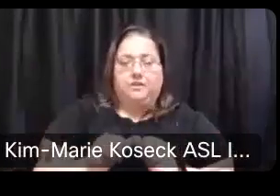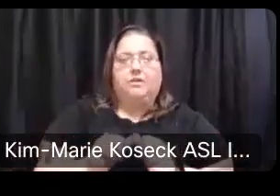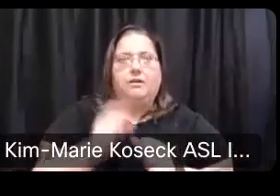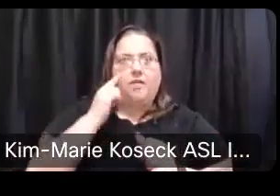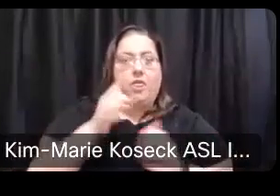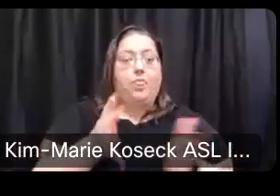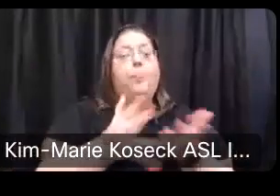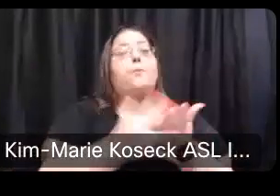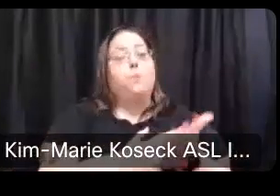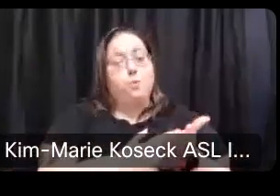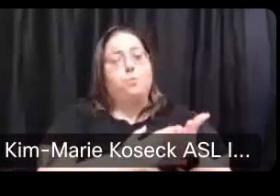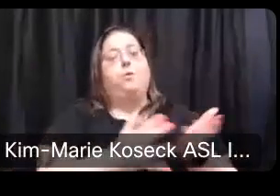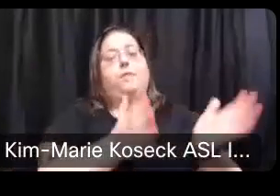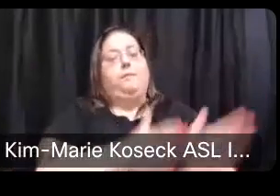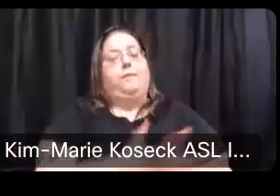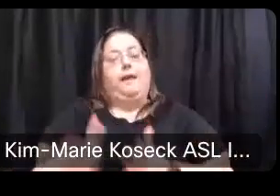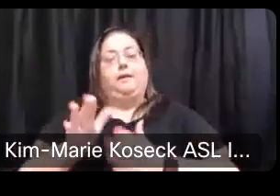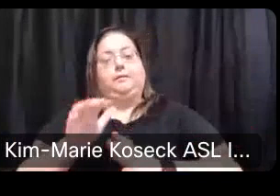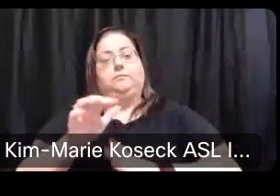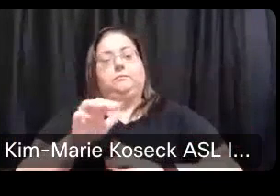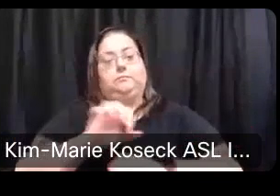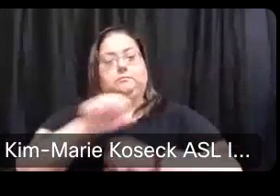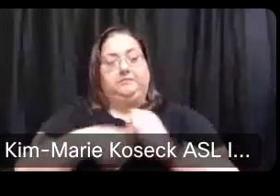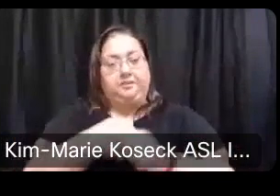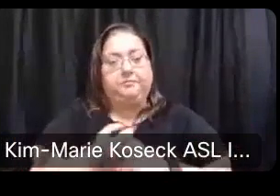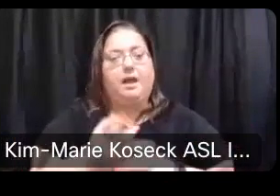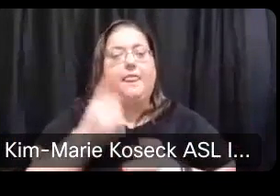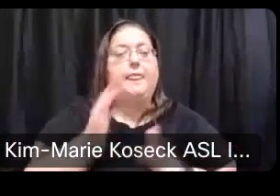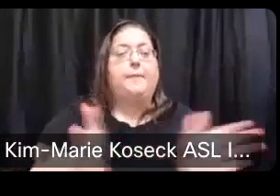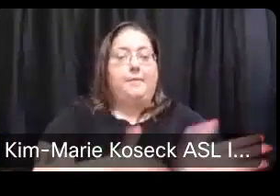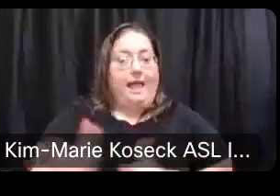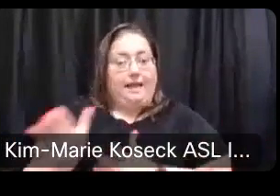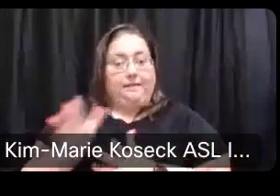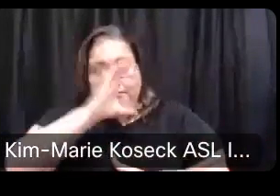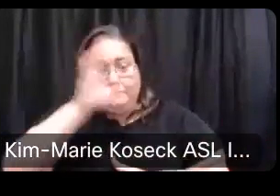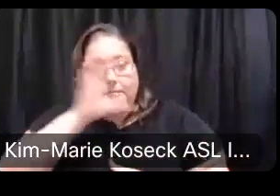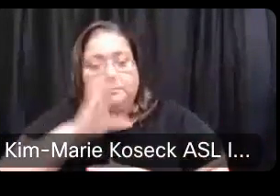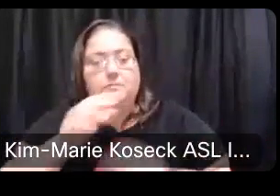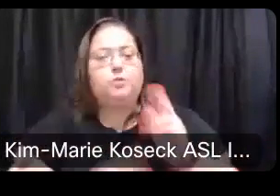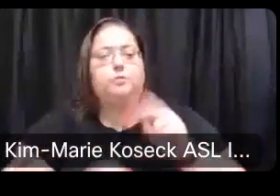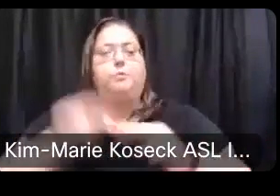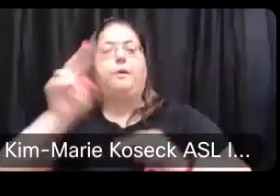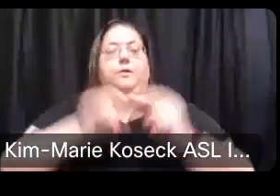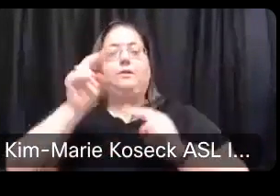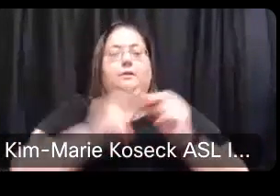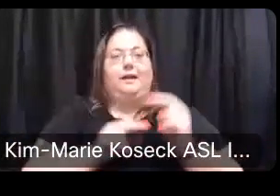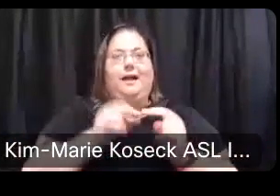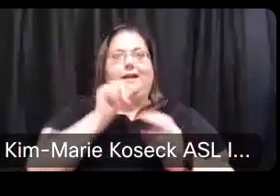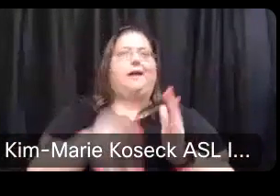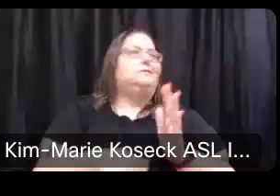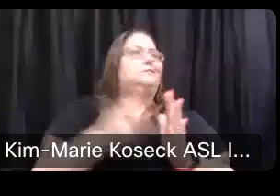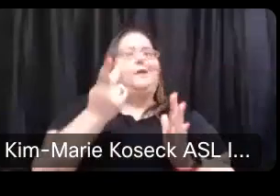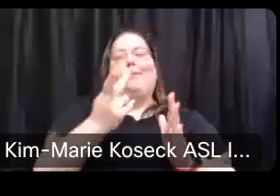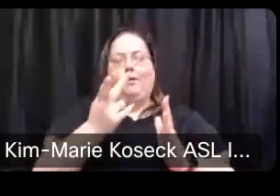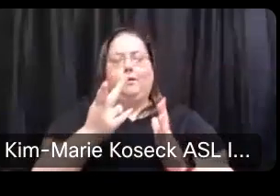effort. The New York State Adaptation and Resilience Plan seeks to build upon, rather than duplicate,